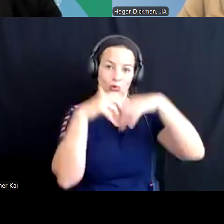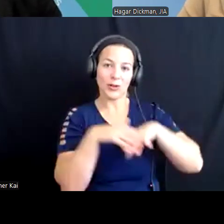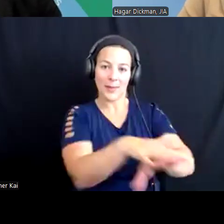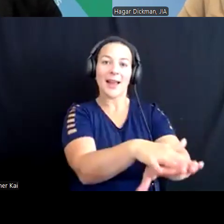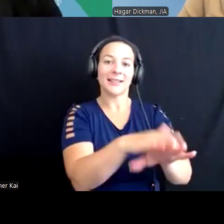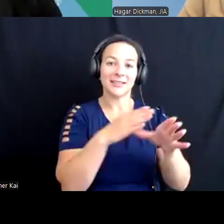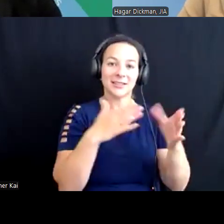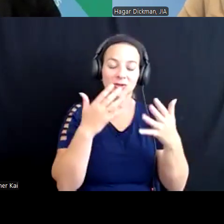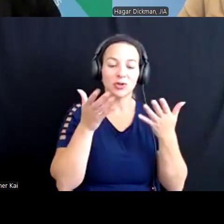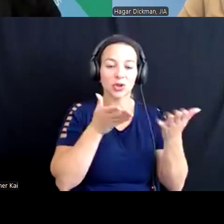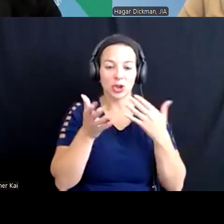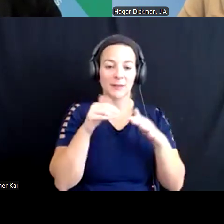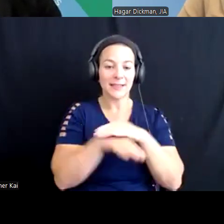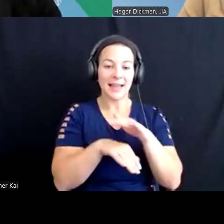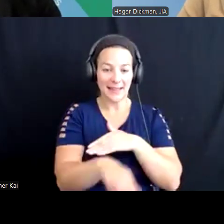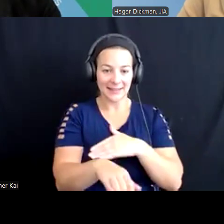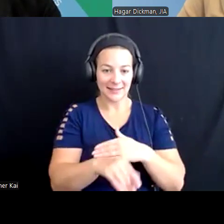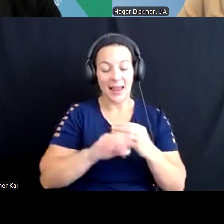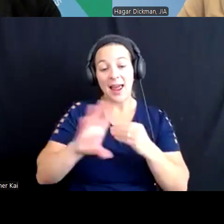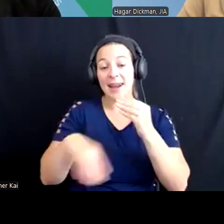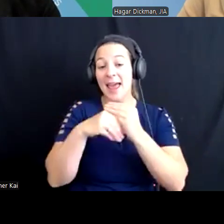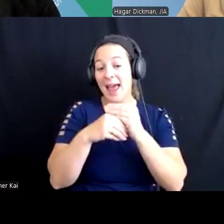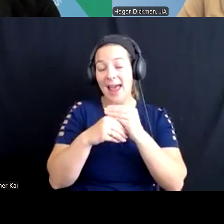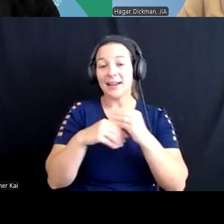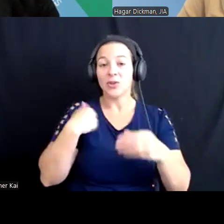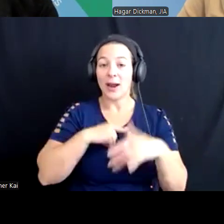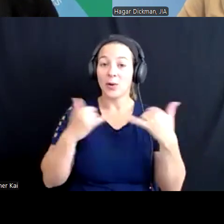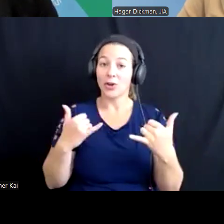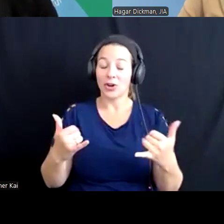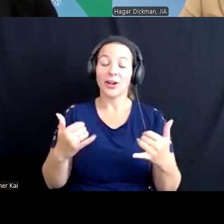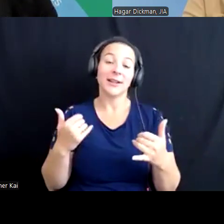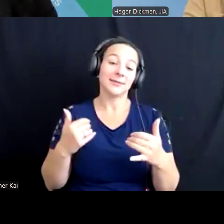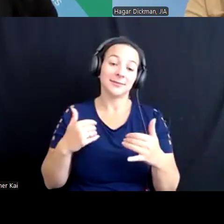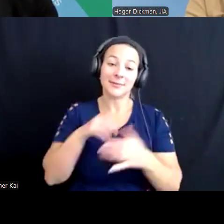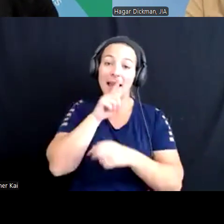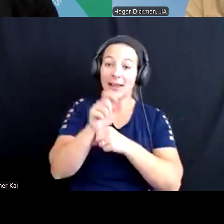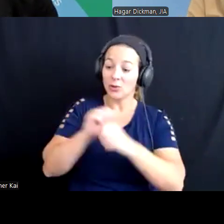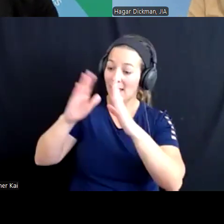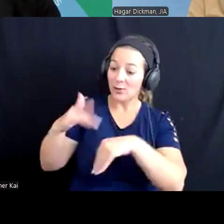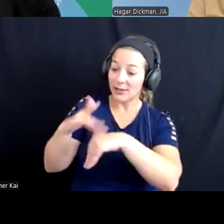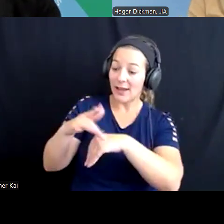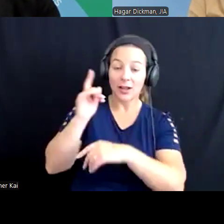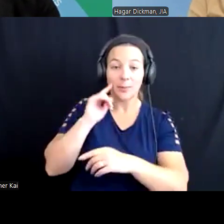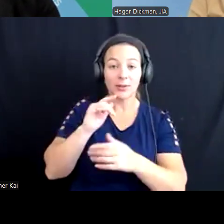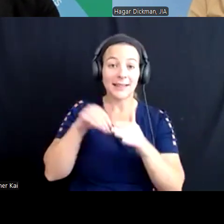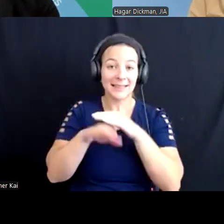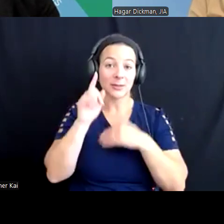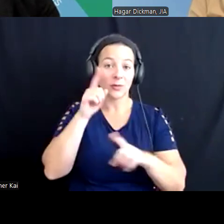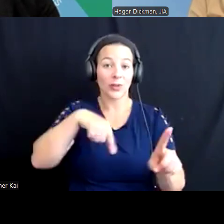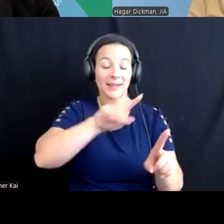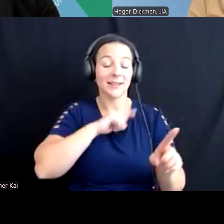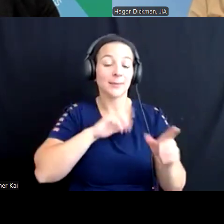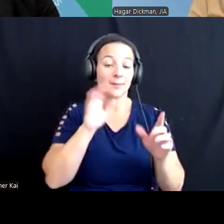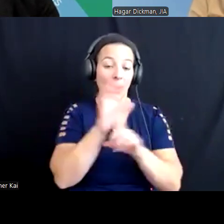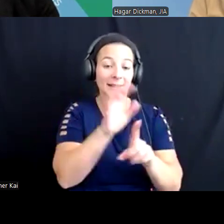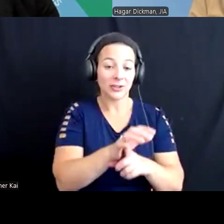quickly add to the stock of affordable, accessible housing that is targeted for these populations. Two, we need to find immediate ways